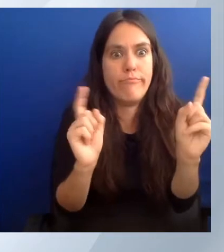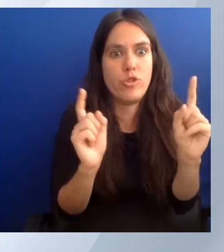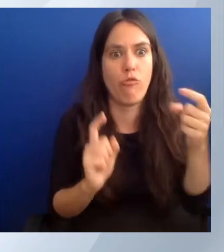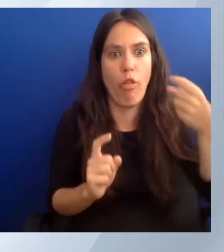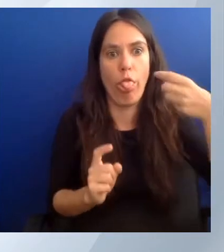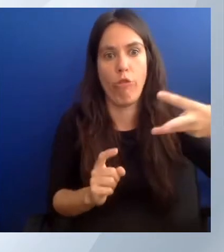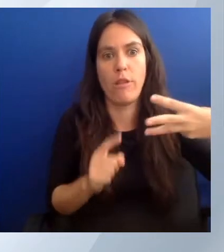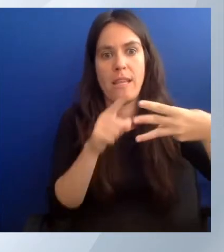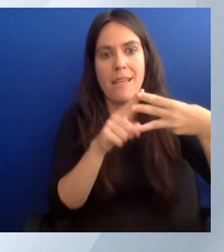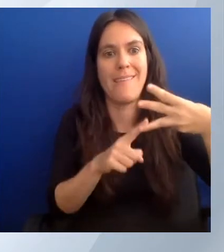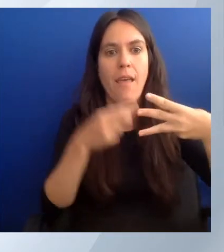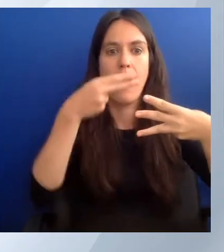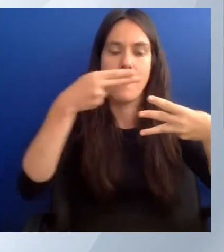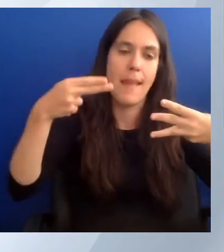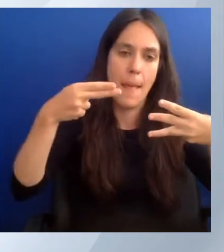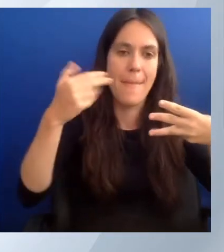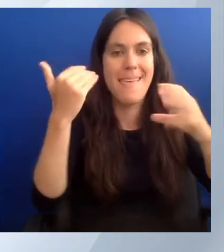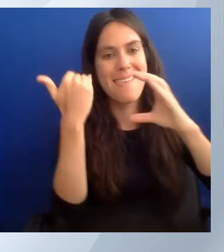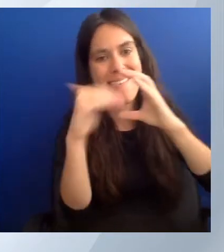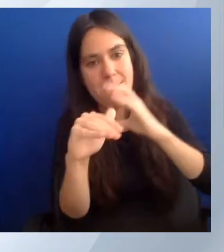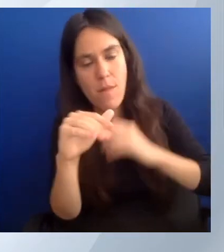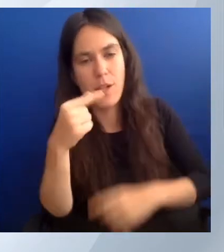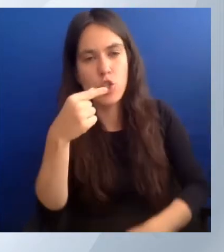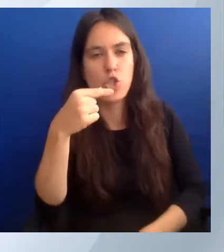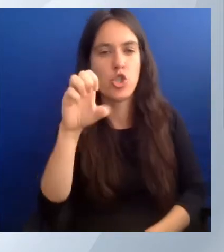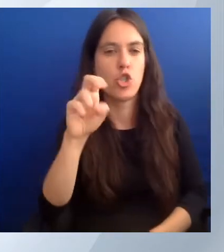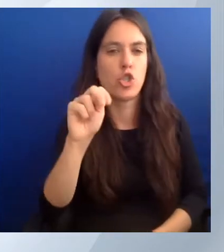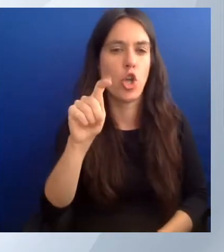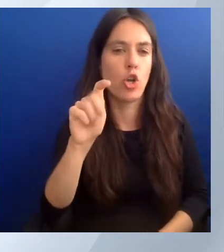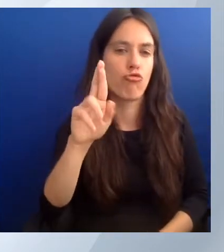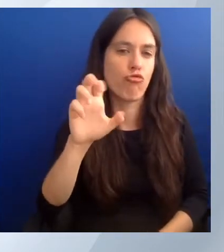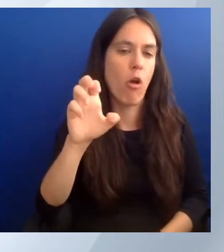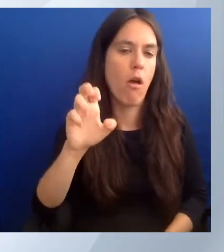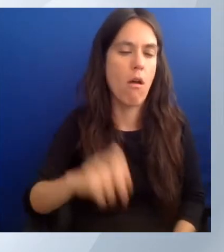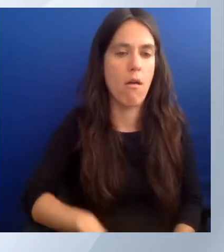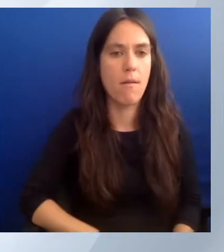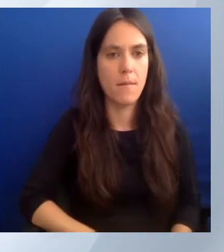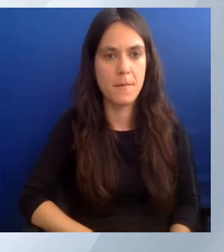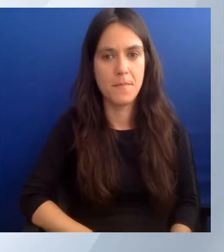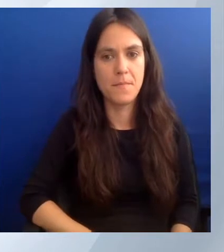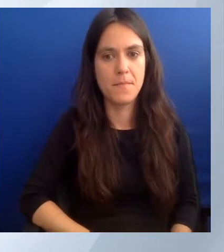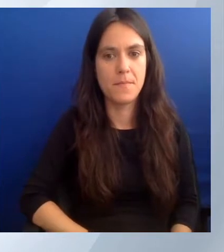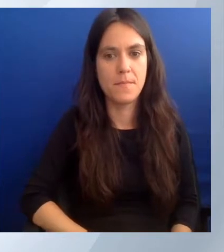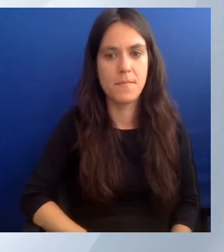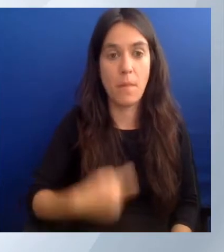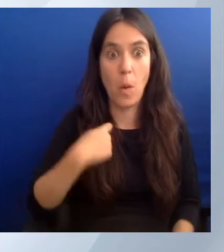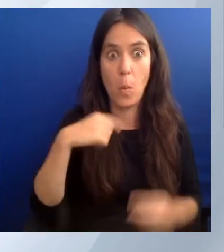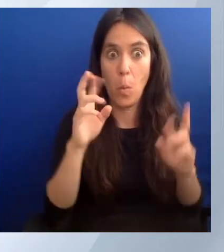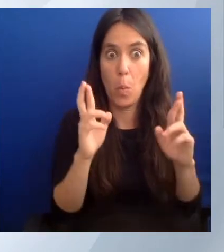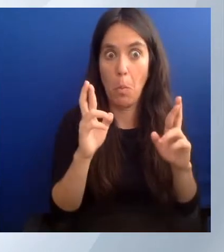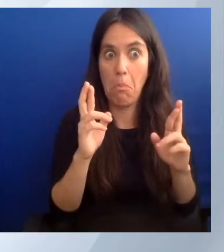name, email, and genre. Now I'm just going to do a quick build to make sure that I've not broken anything.